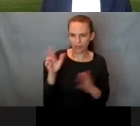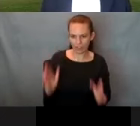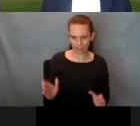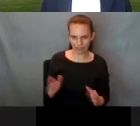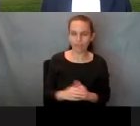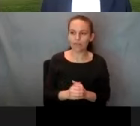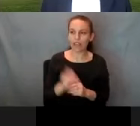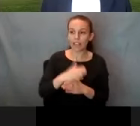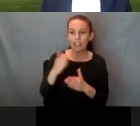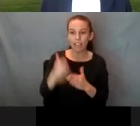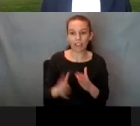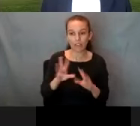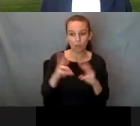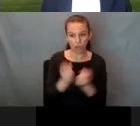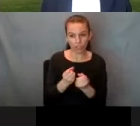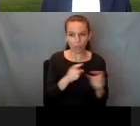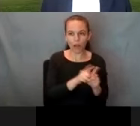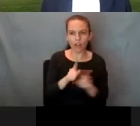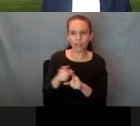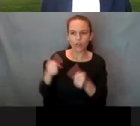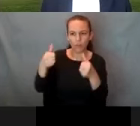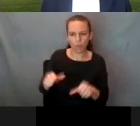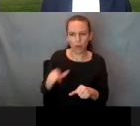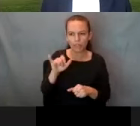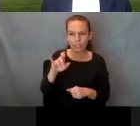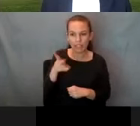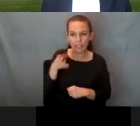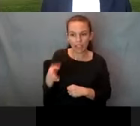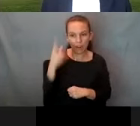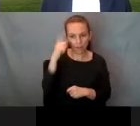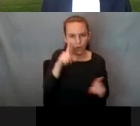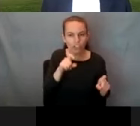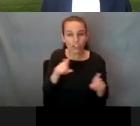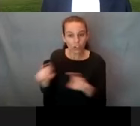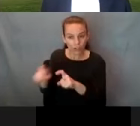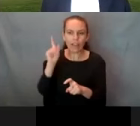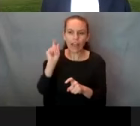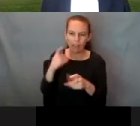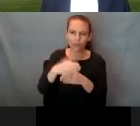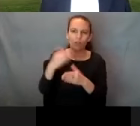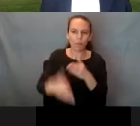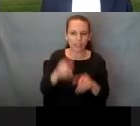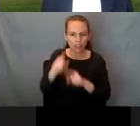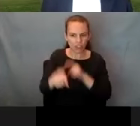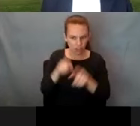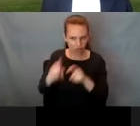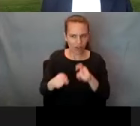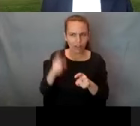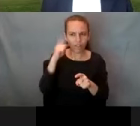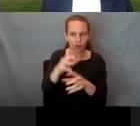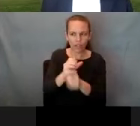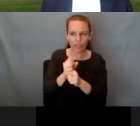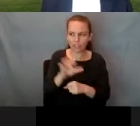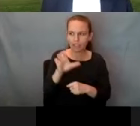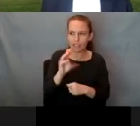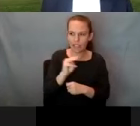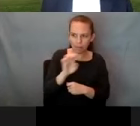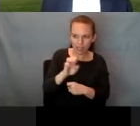also be posting a link for a survey that you can complete to obtain your CME credit and CEU credit.